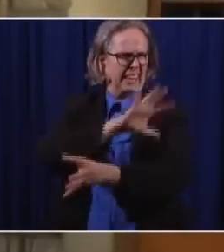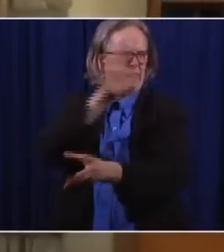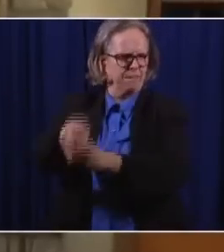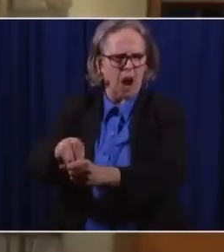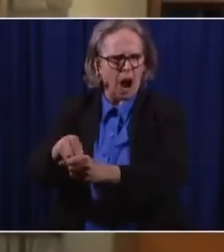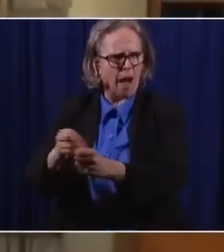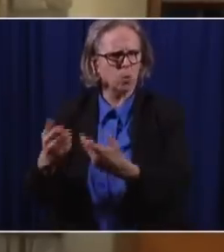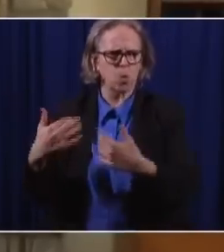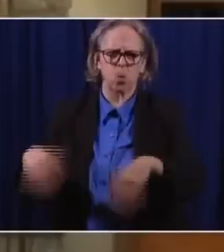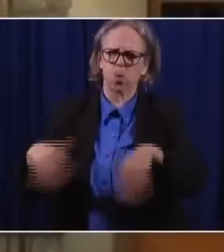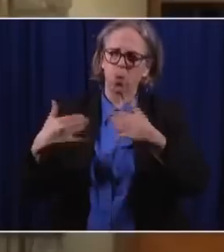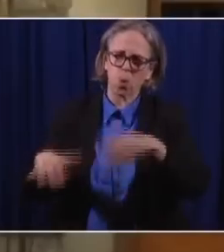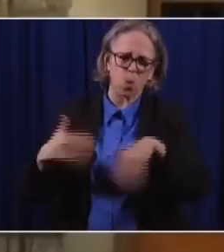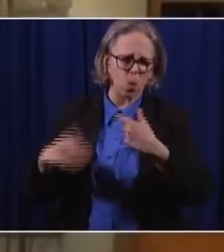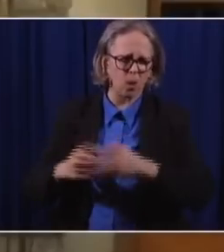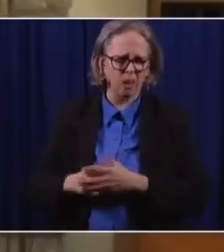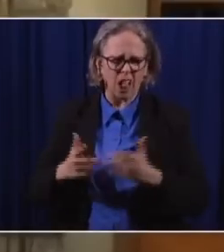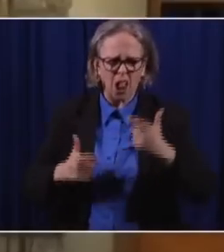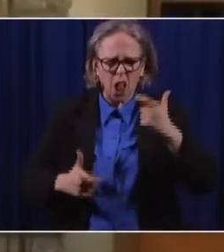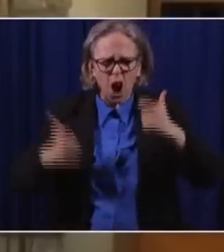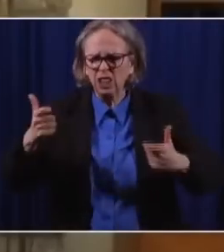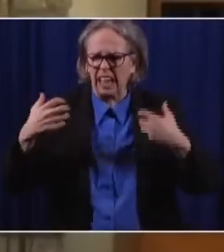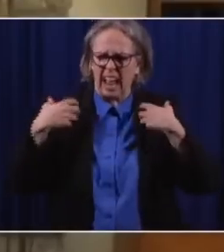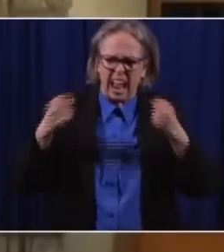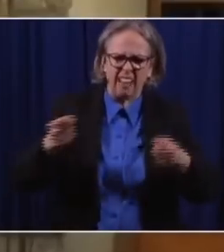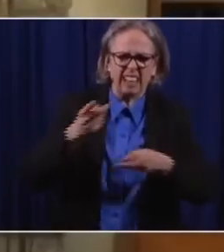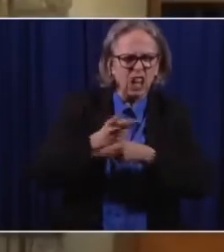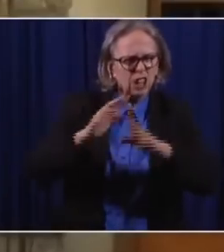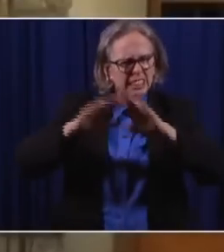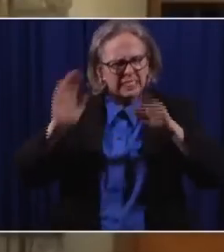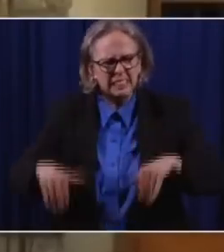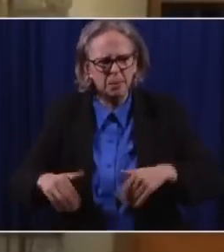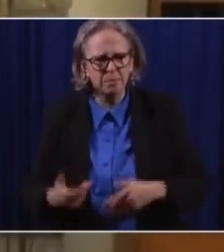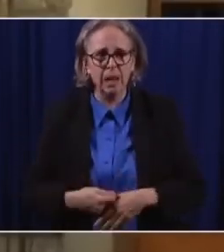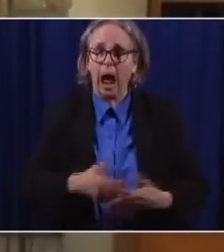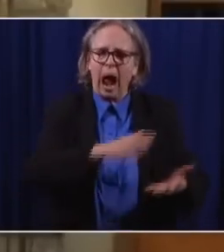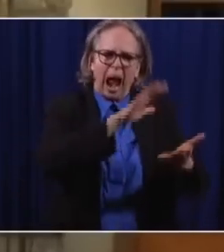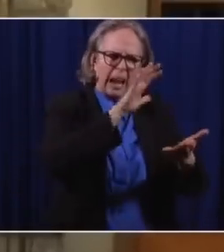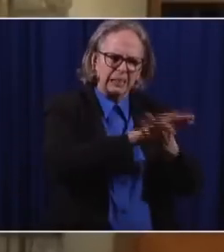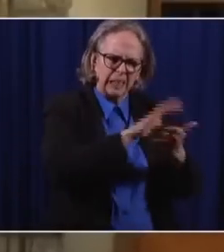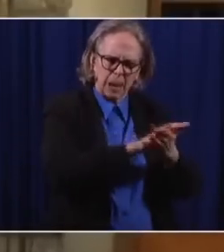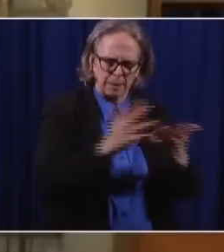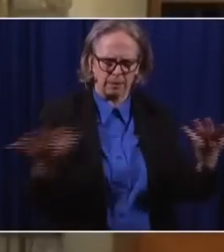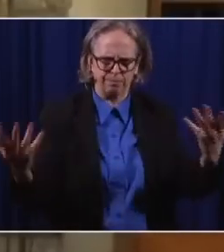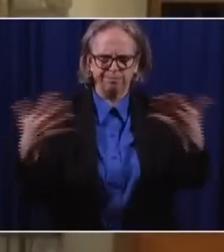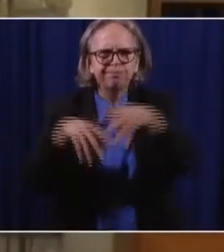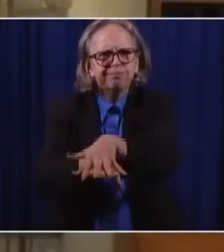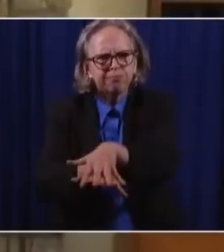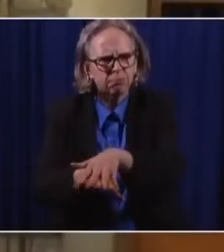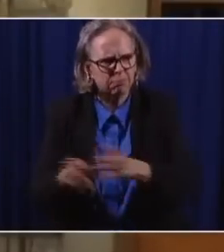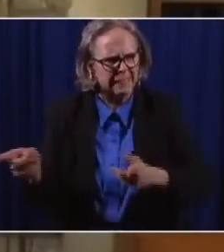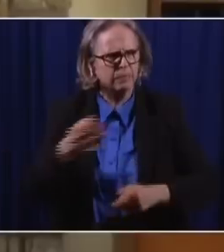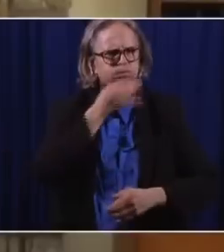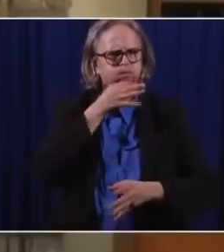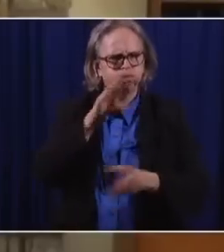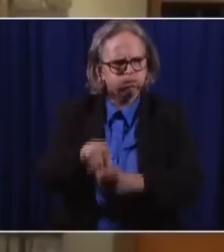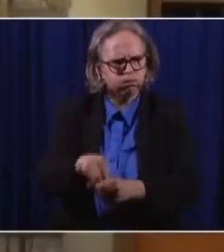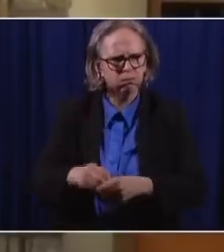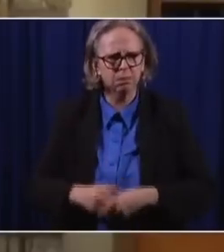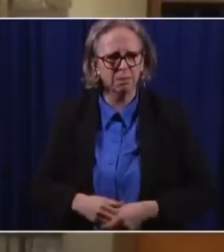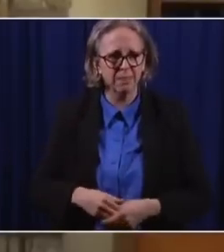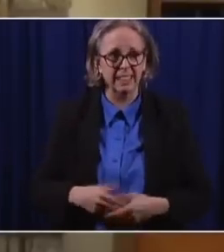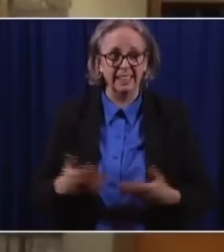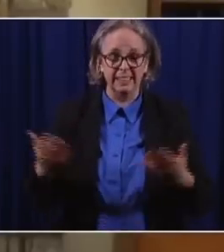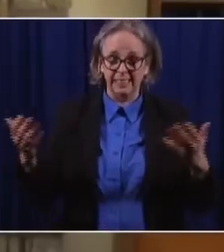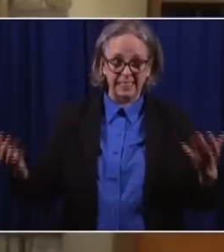across our country who work to improve healthcare delivery for everyone. And closer to home, he has been a leader in numerous